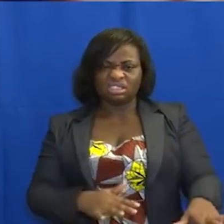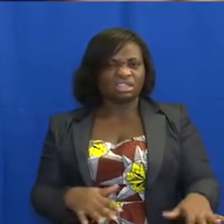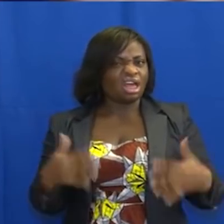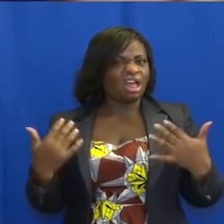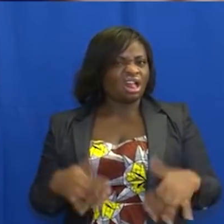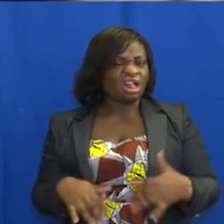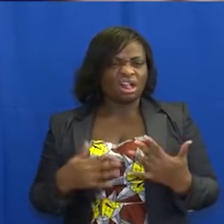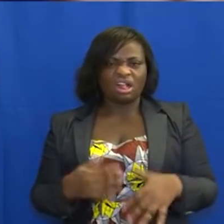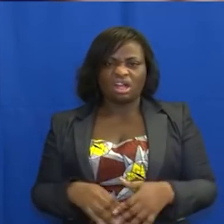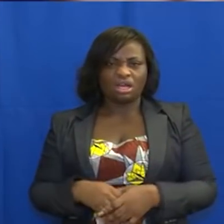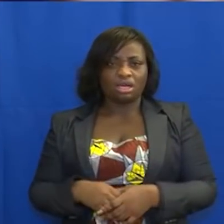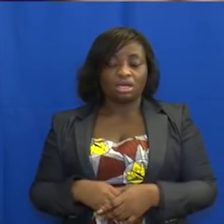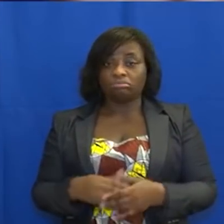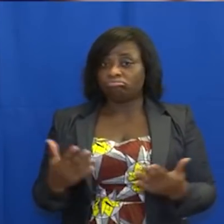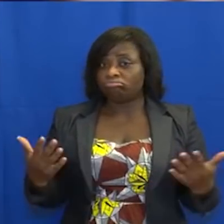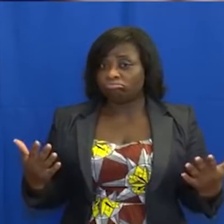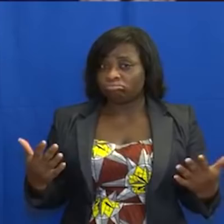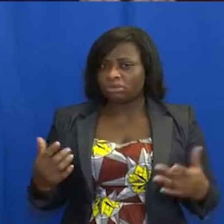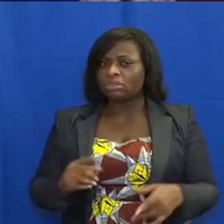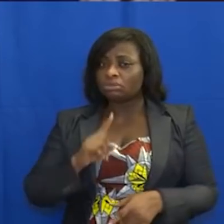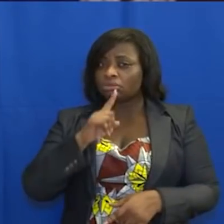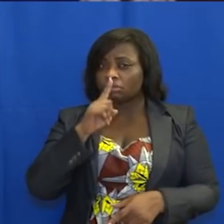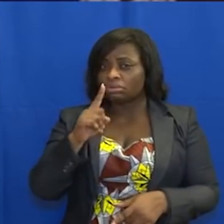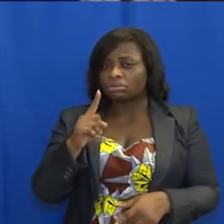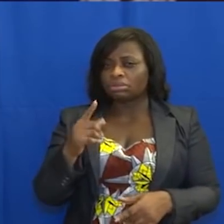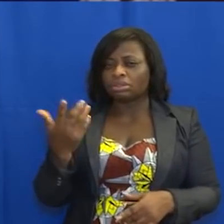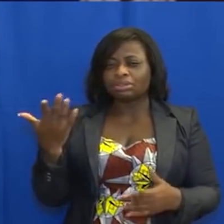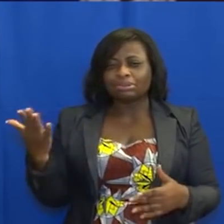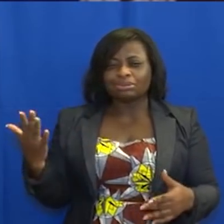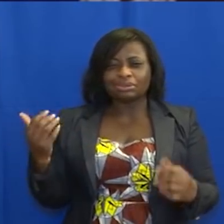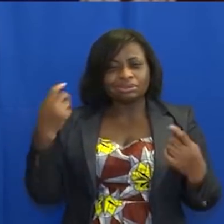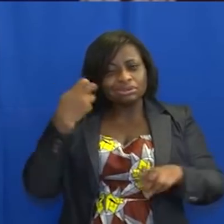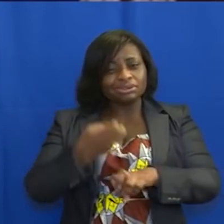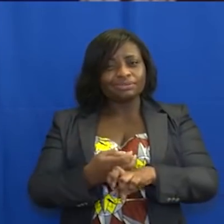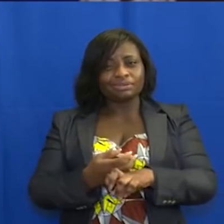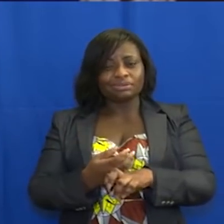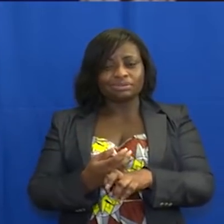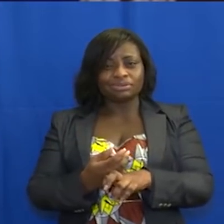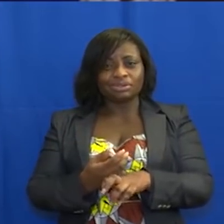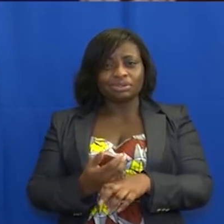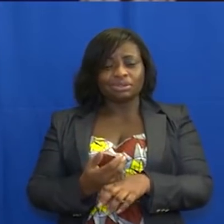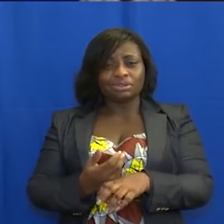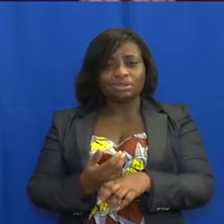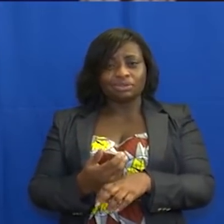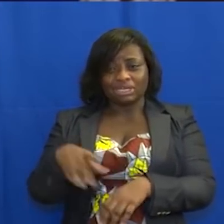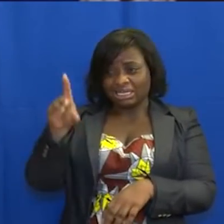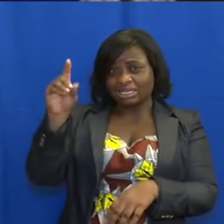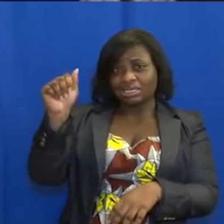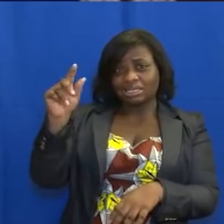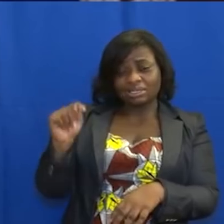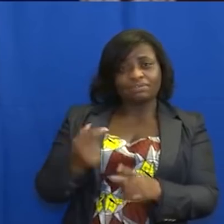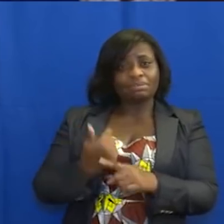deaths. This is a relatively welcome picture when regard is paid to the data from